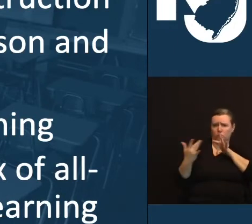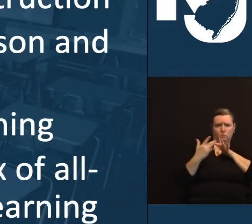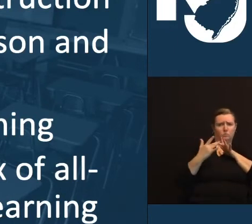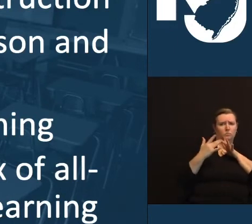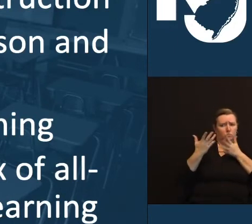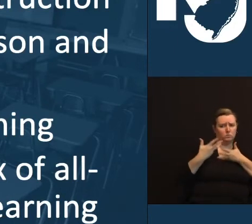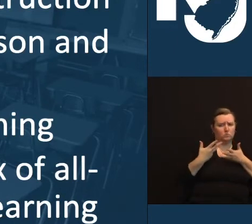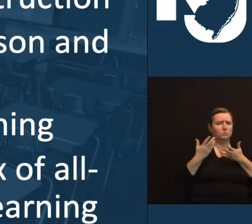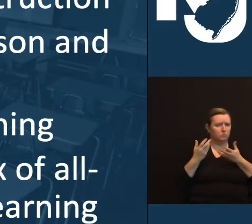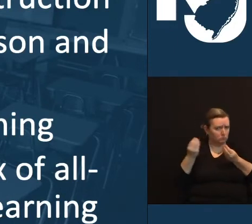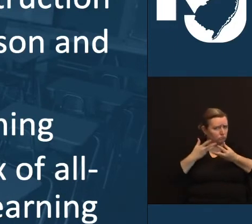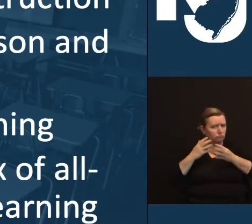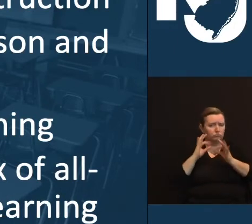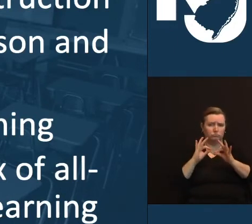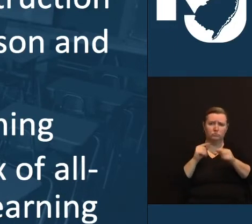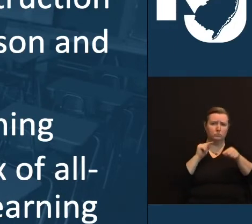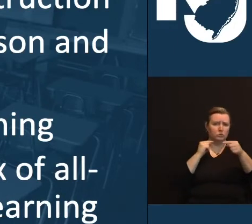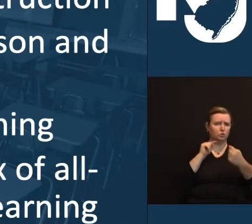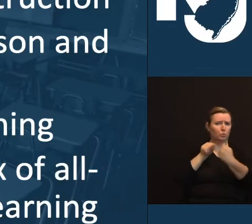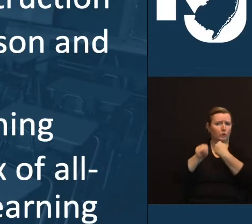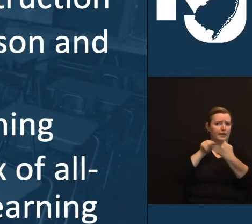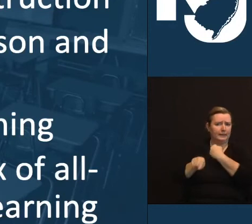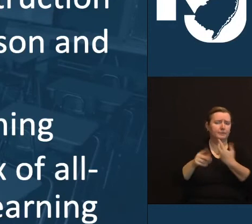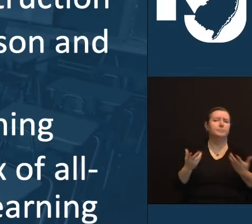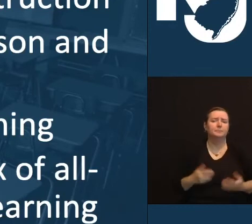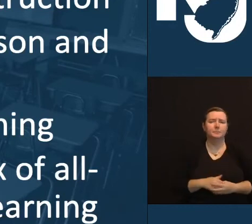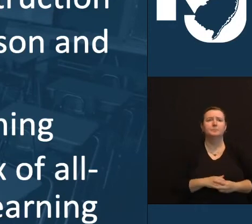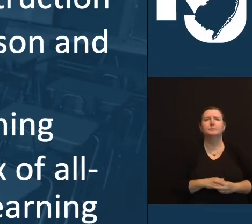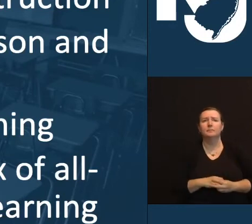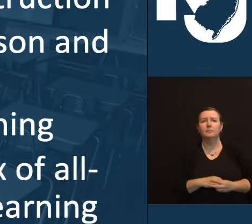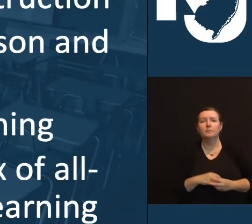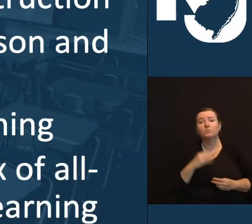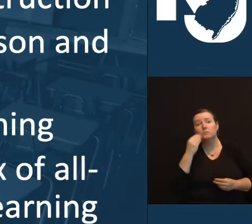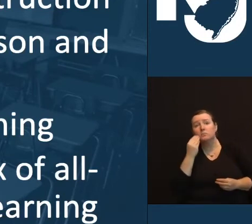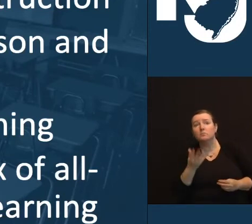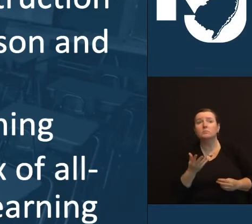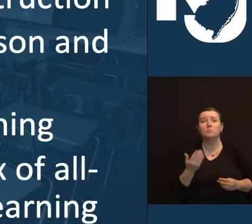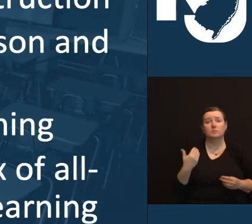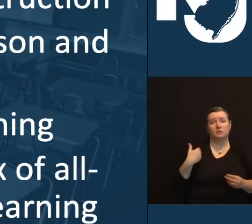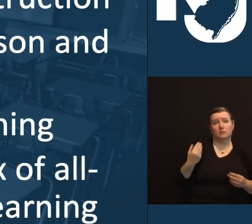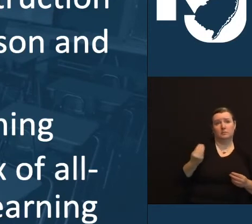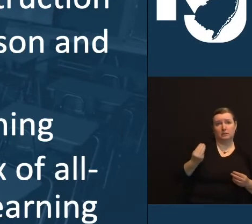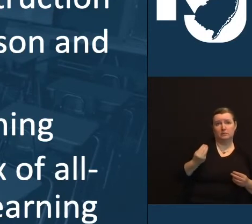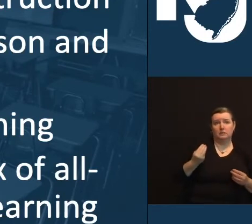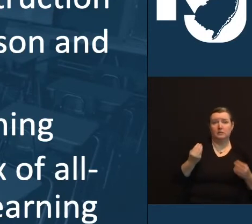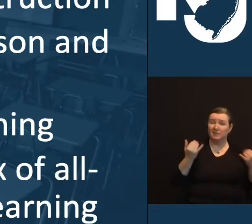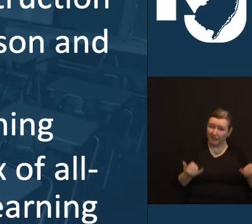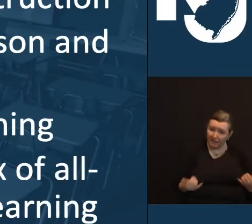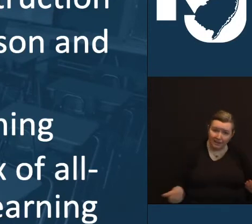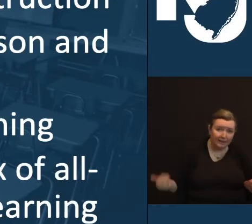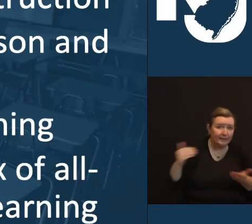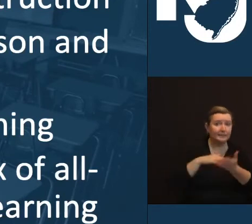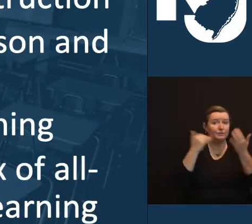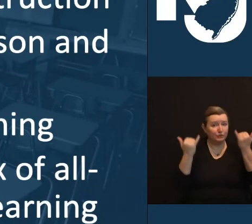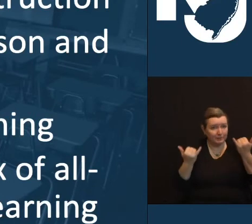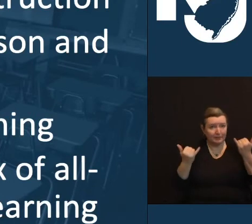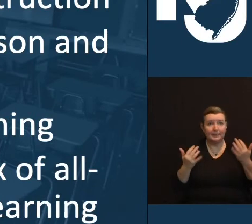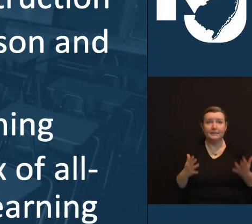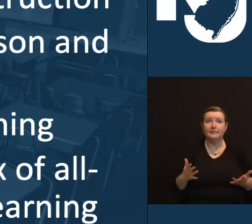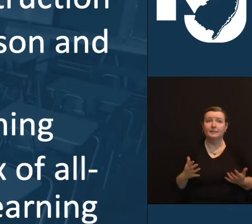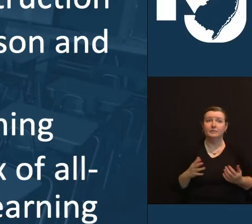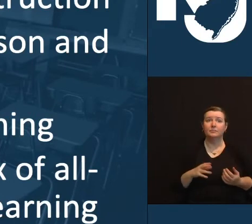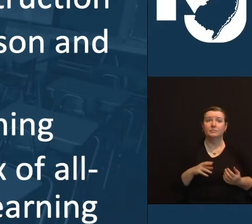superintendents. But as I've noted before, and most recently on Monday, we cannot view our schools as a monolith like New York City, and I think that's